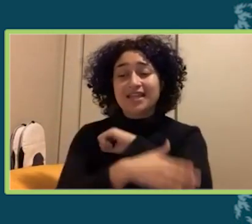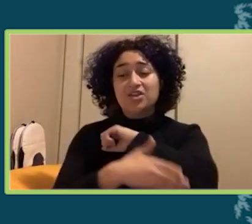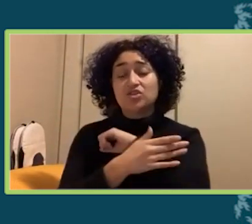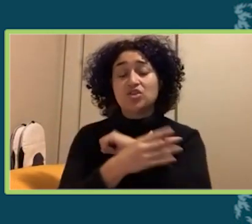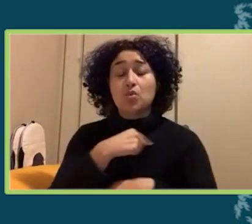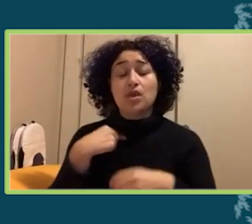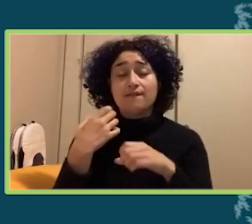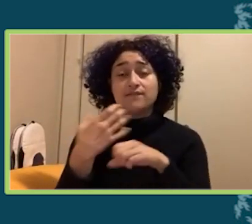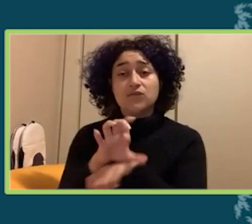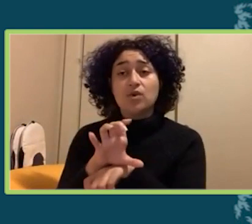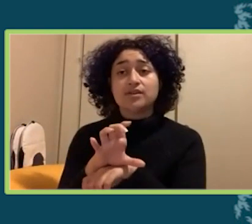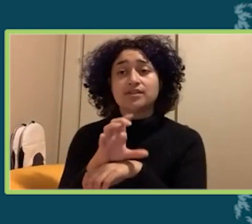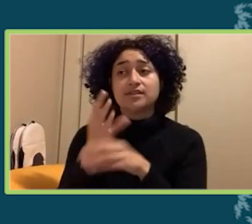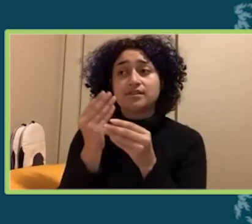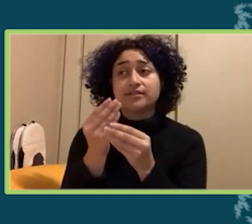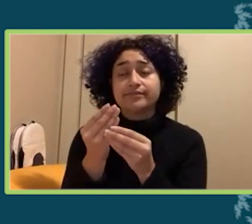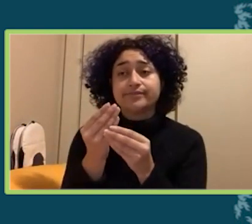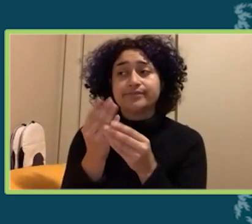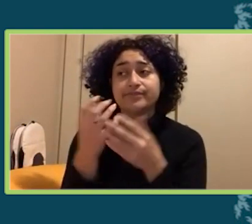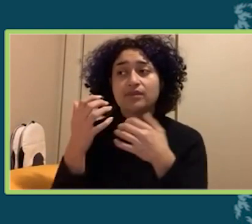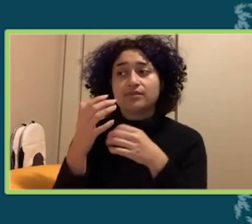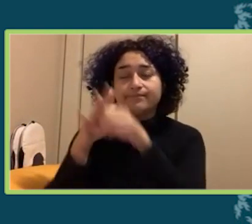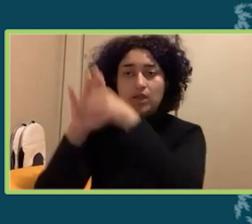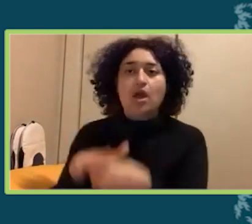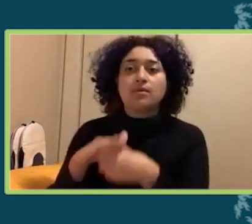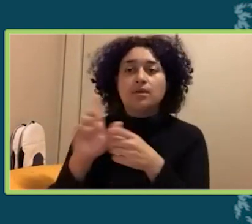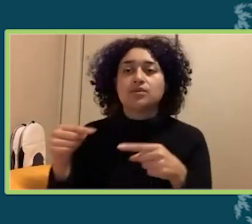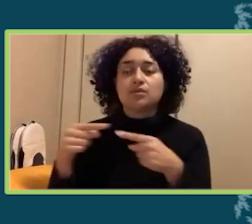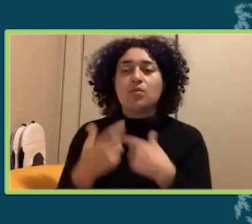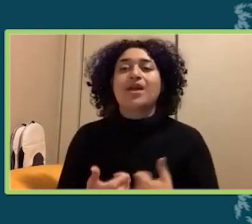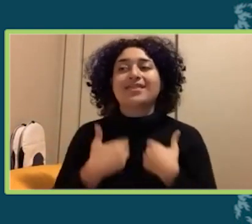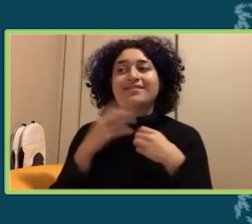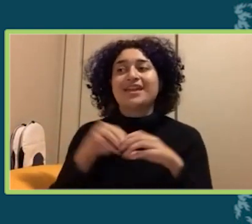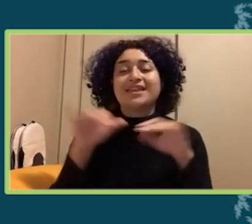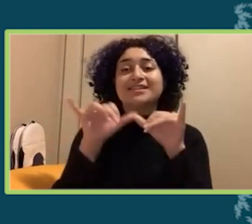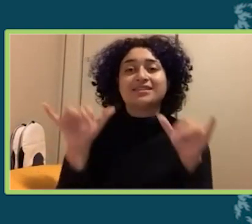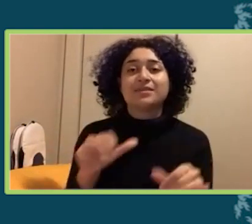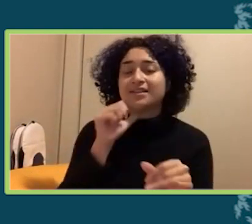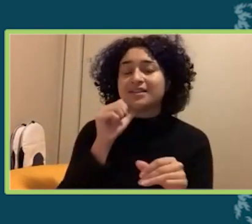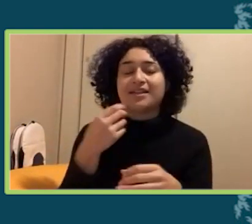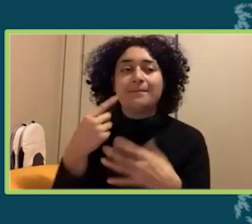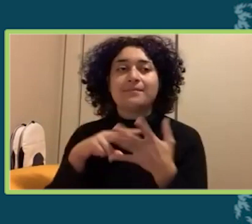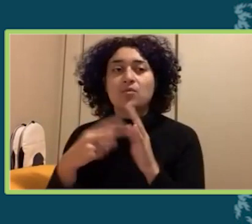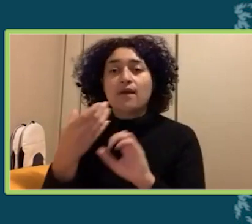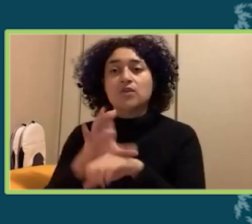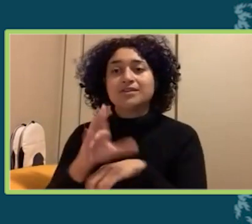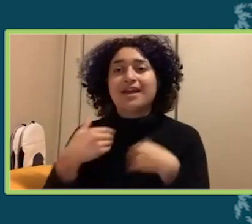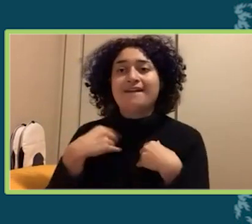forced to compromise when living under systems of oppression, but that does not mean that we are forced to allow our light to go out,